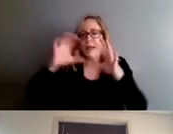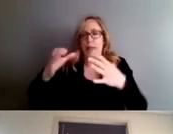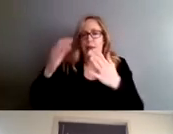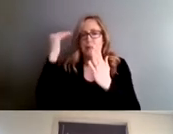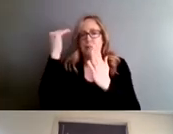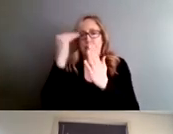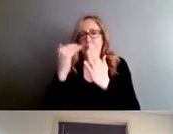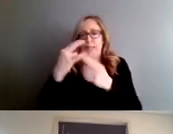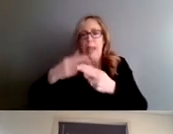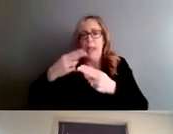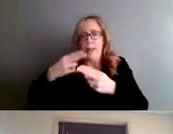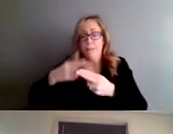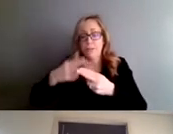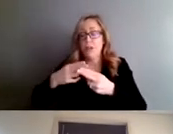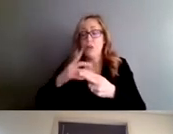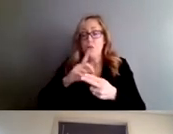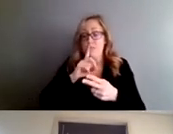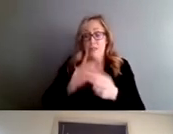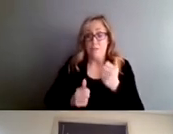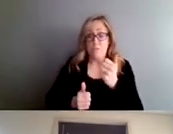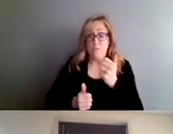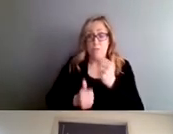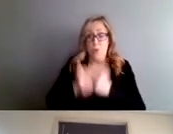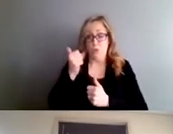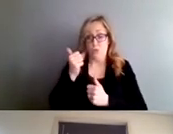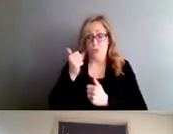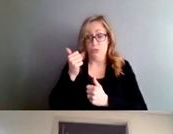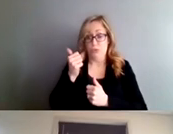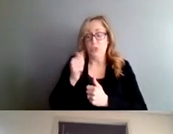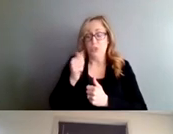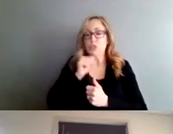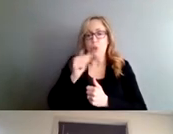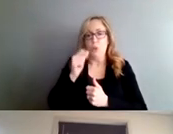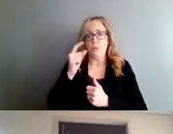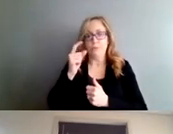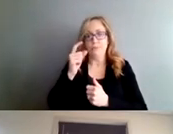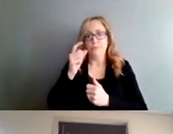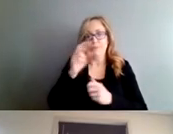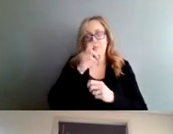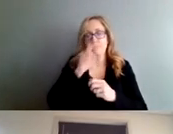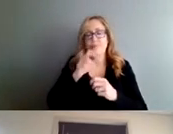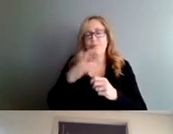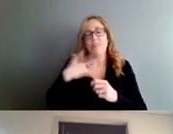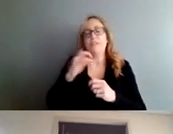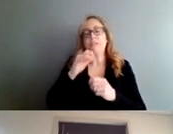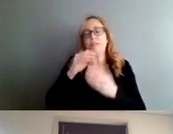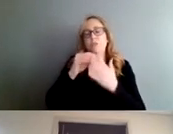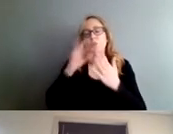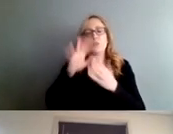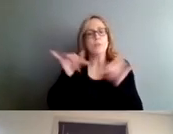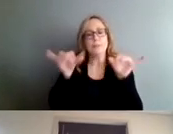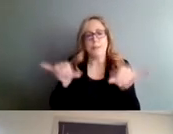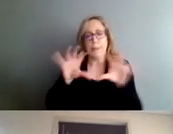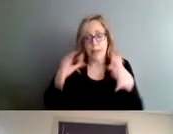part, we do not expect that students will be moved from their current classroom teacher unless there is